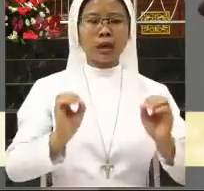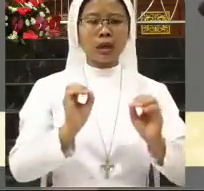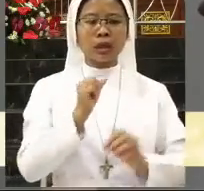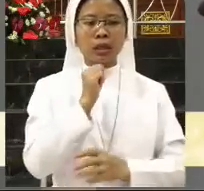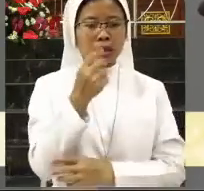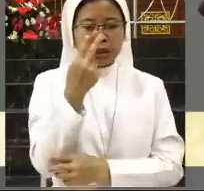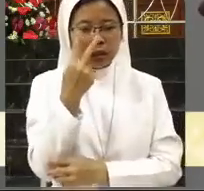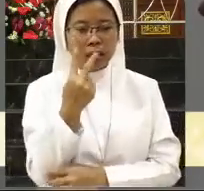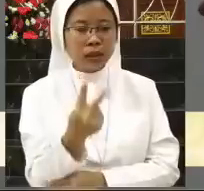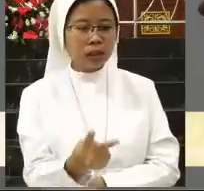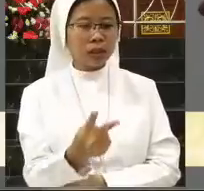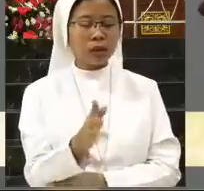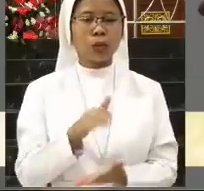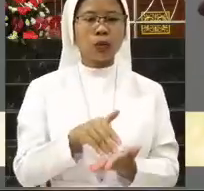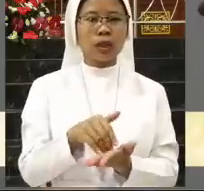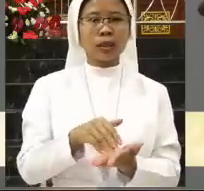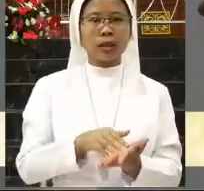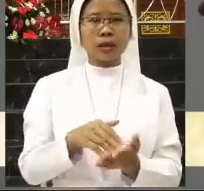it?